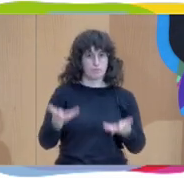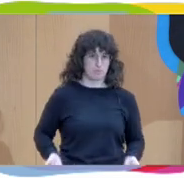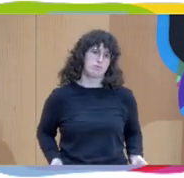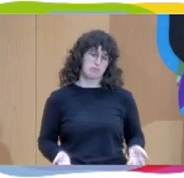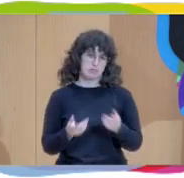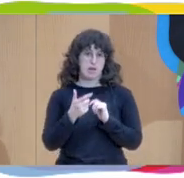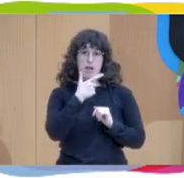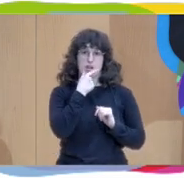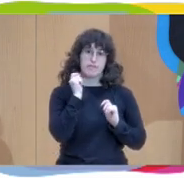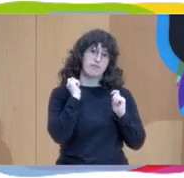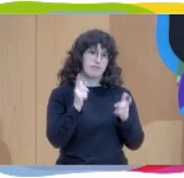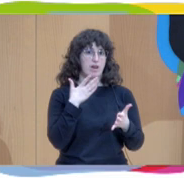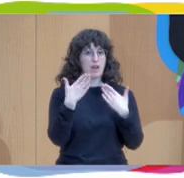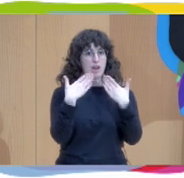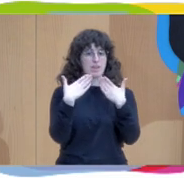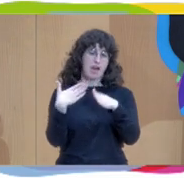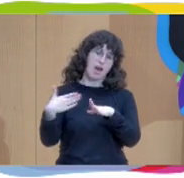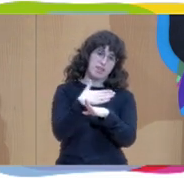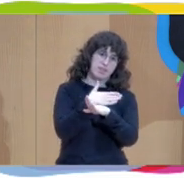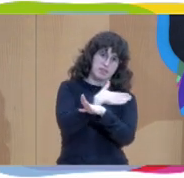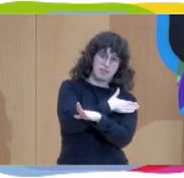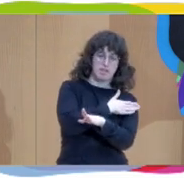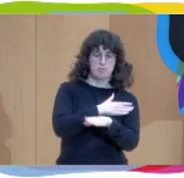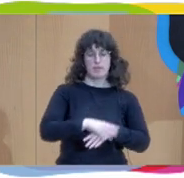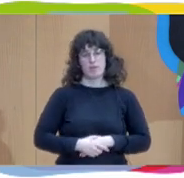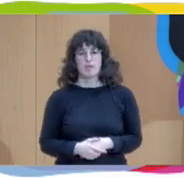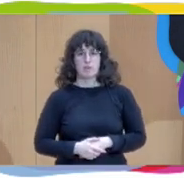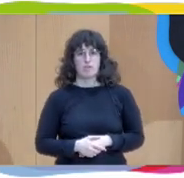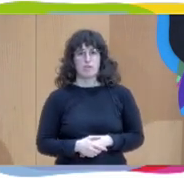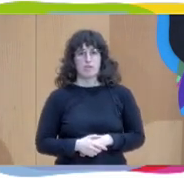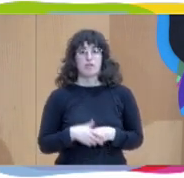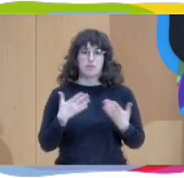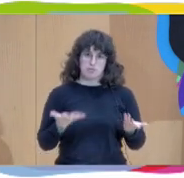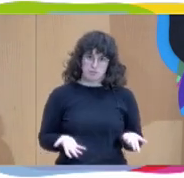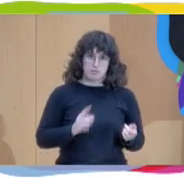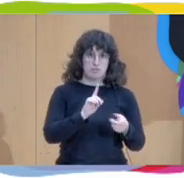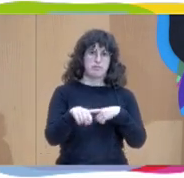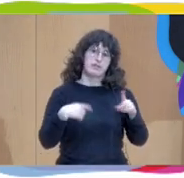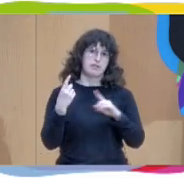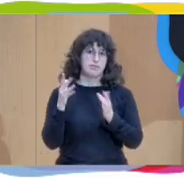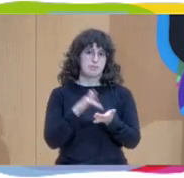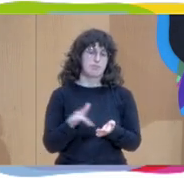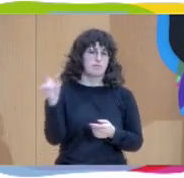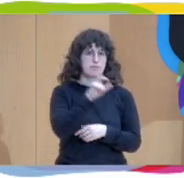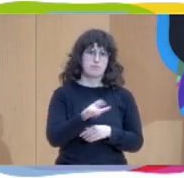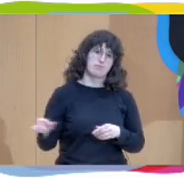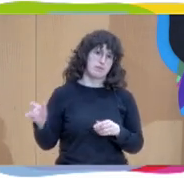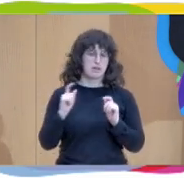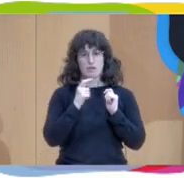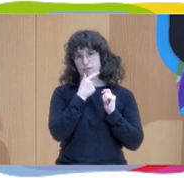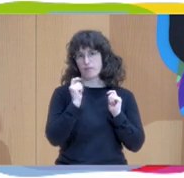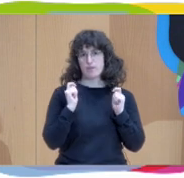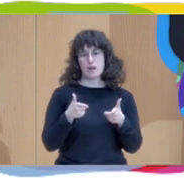facilitators. Main idea was to learn what is the good future dialog